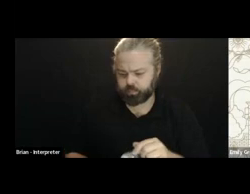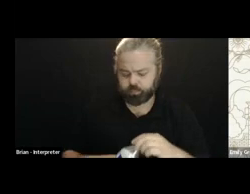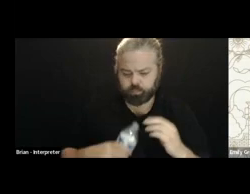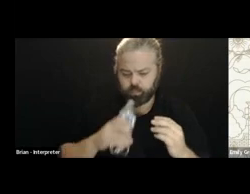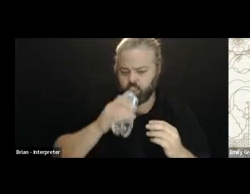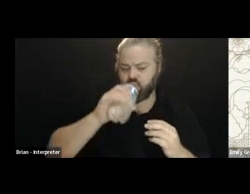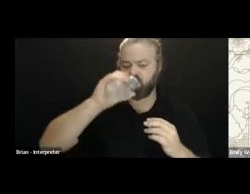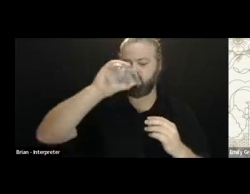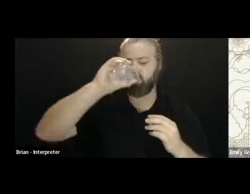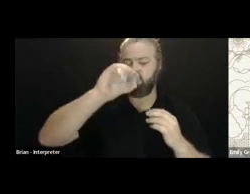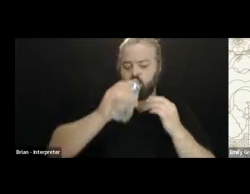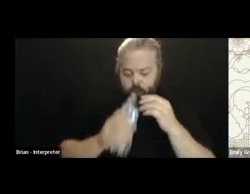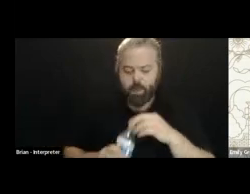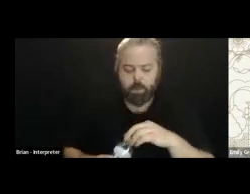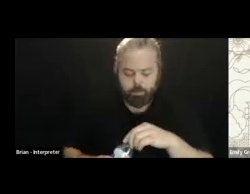Okay.